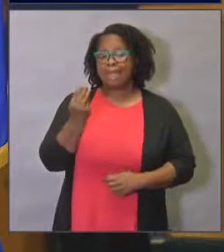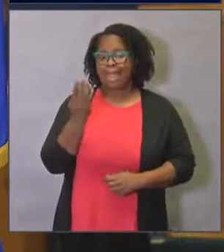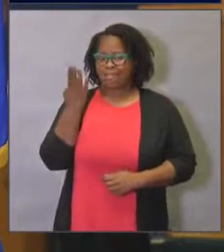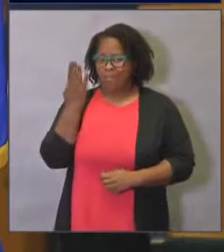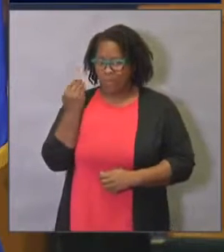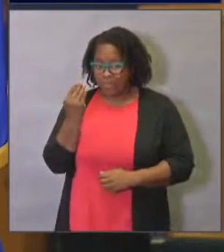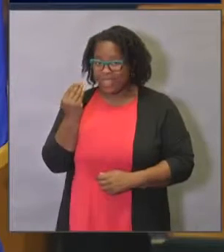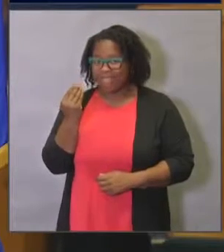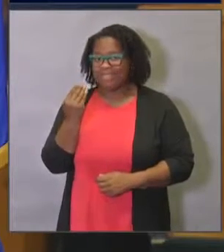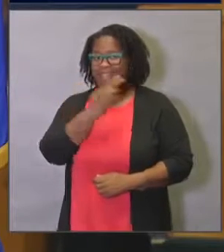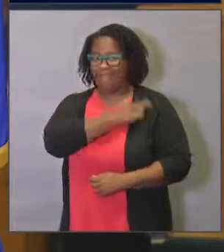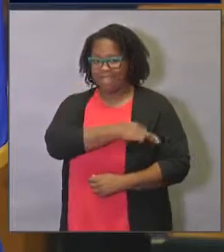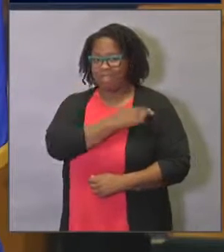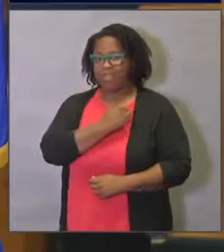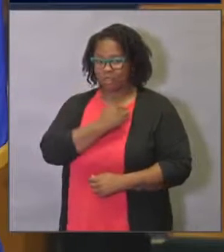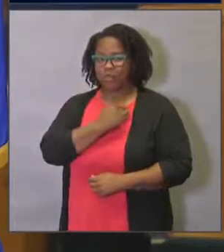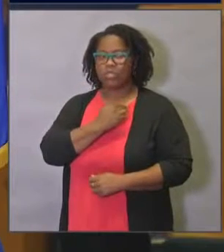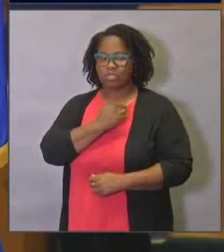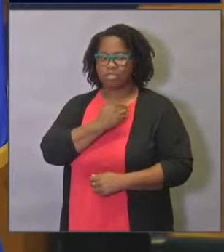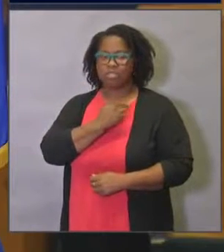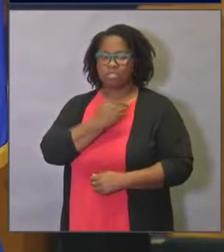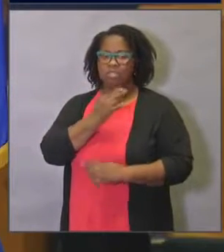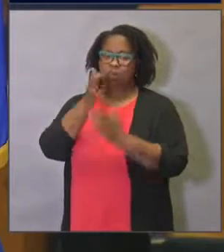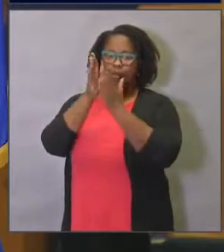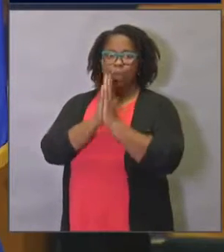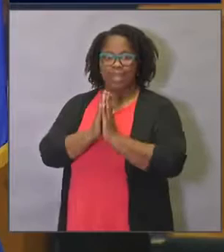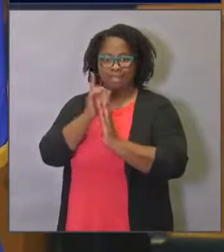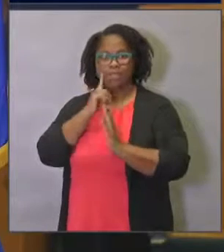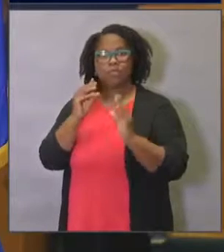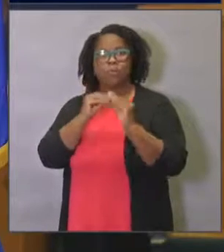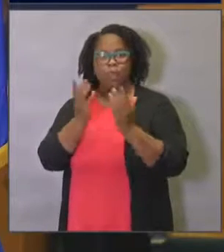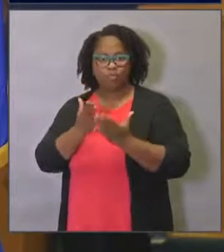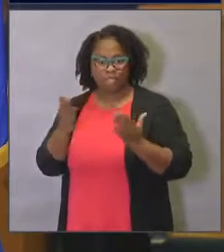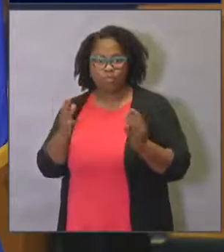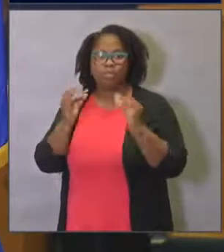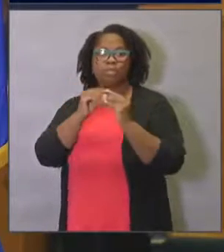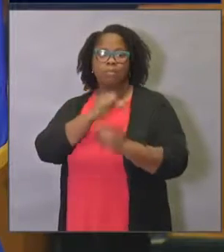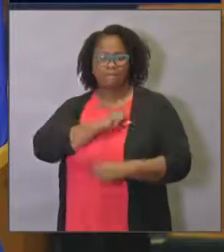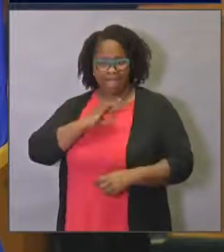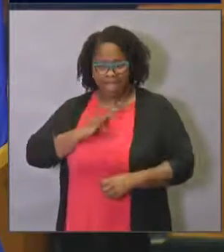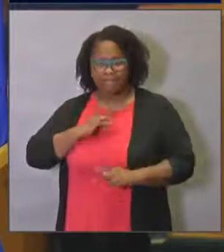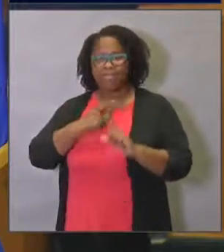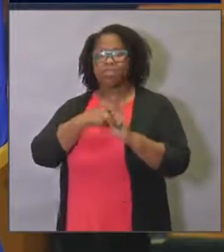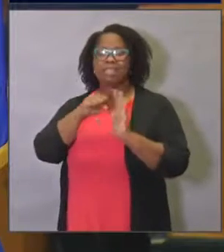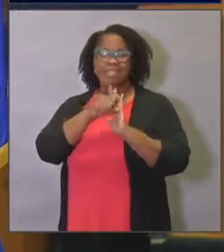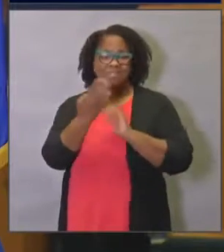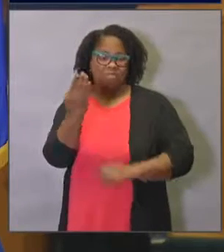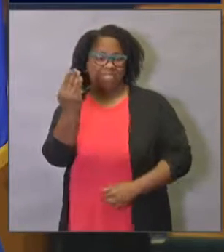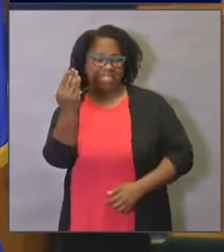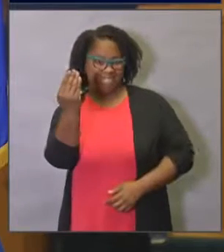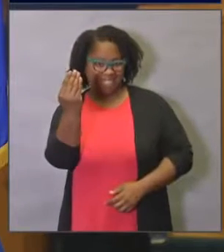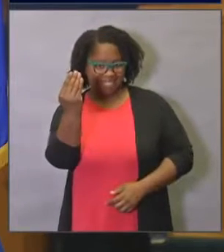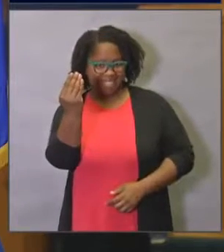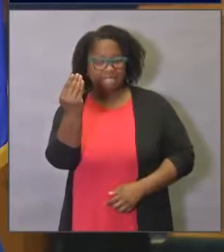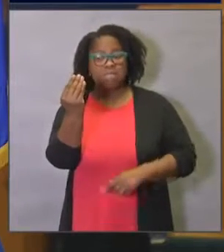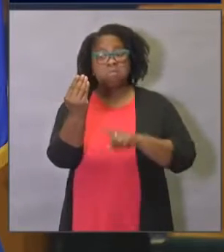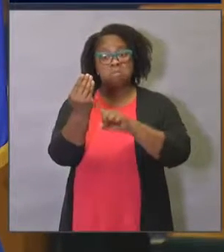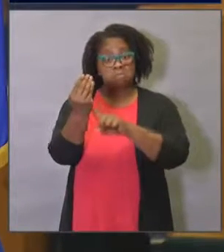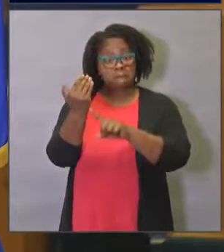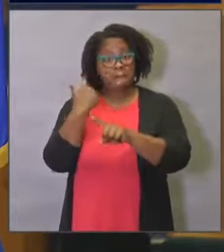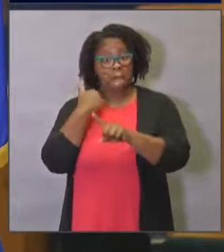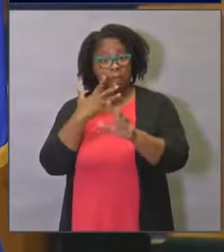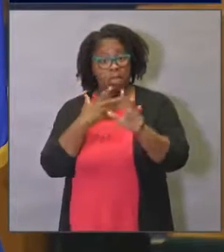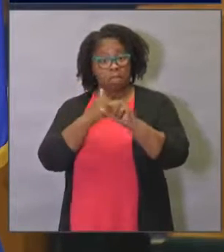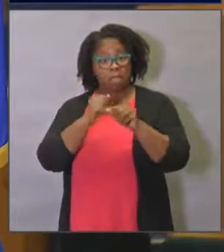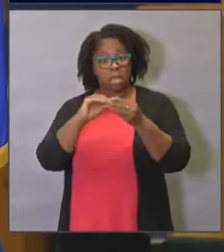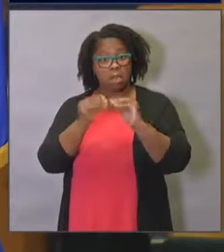time that had submitted for additional hospital resources, staffing resources from the state, and I'll also see if there's an updated number on